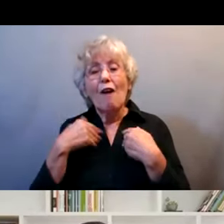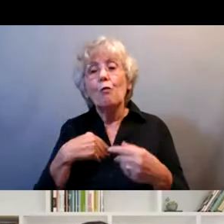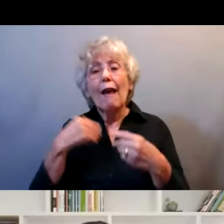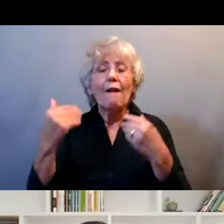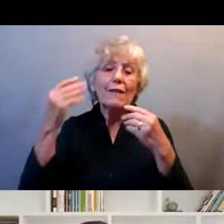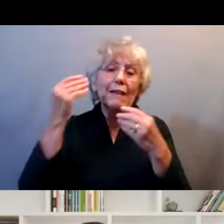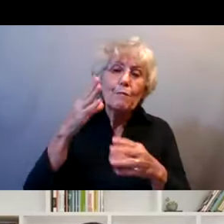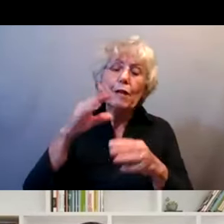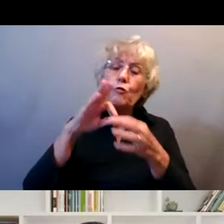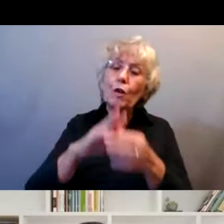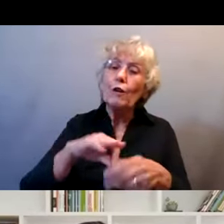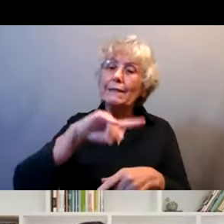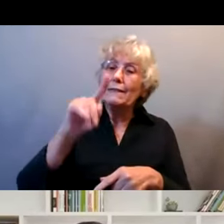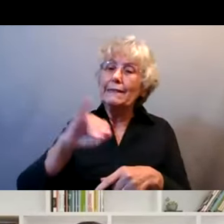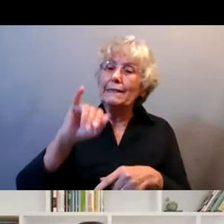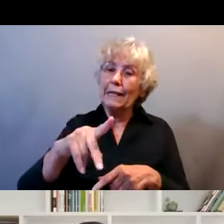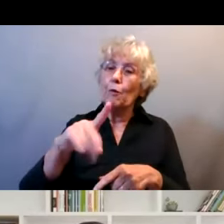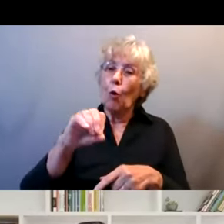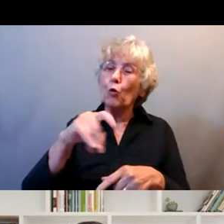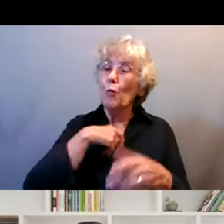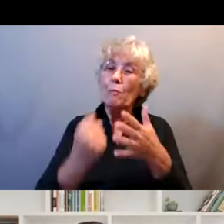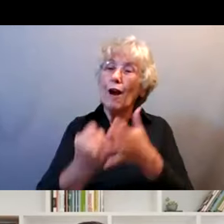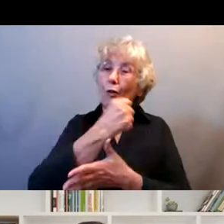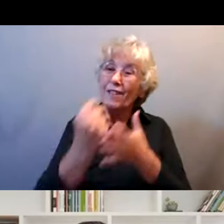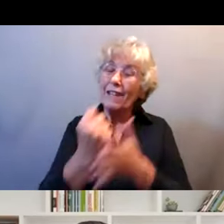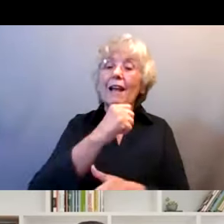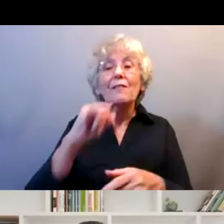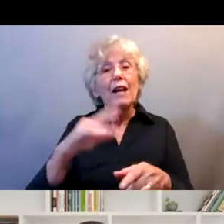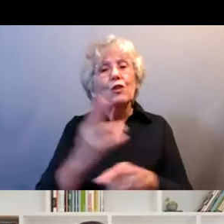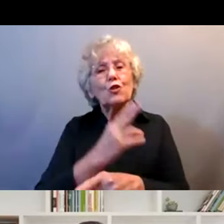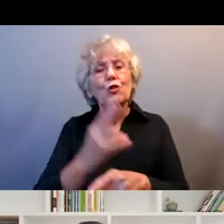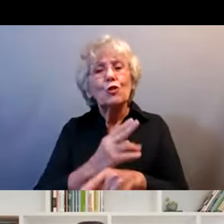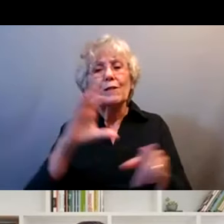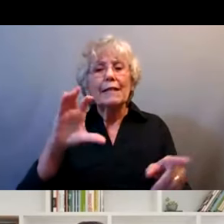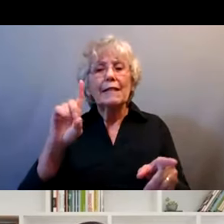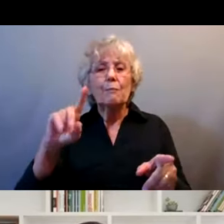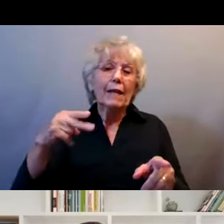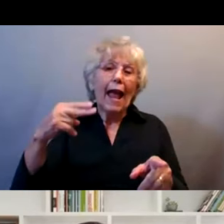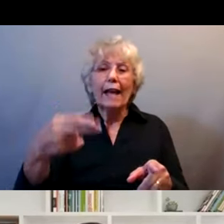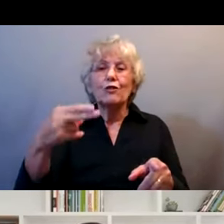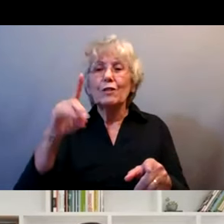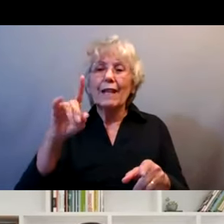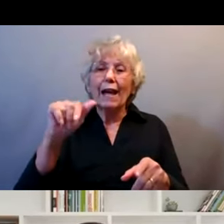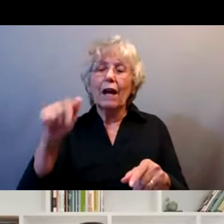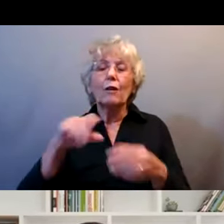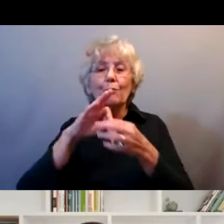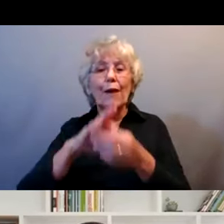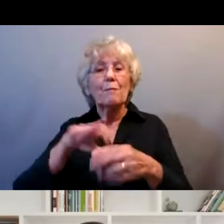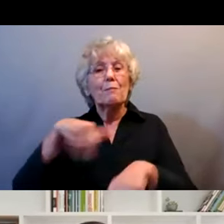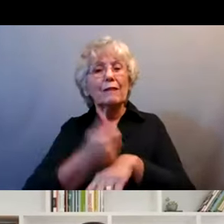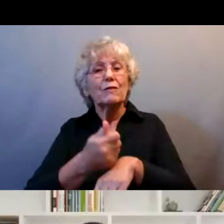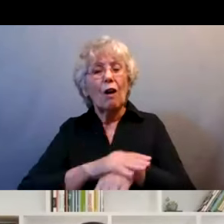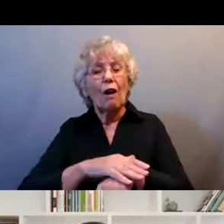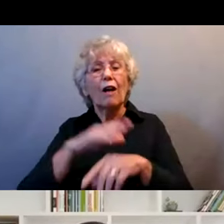zip codes that we've helped prioritize, and that's also based on using the CDPH data based on the population that